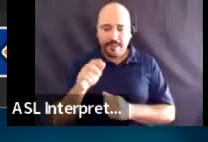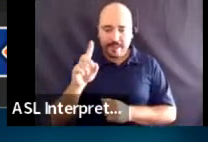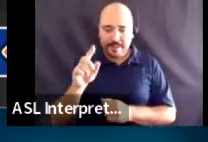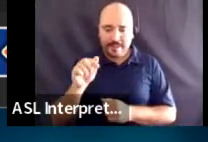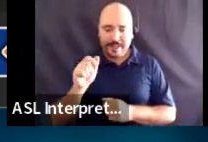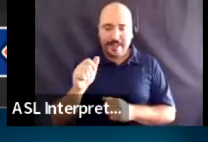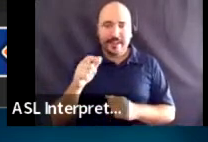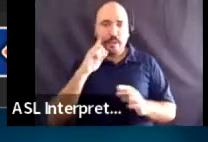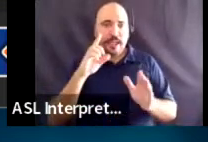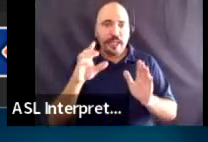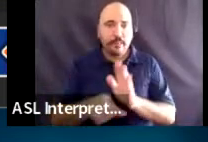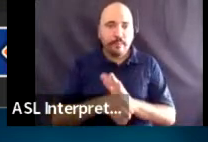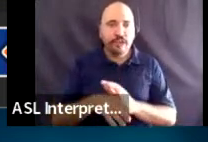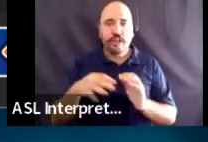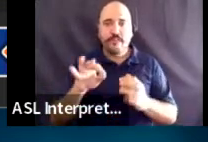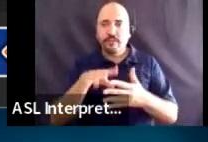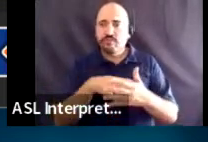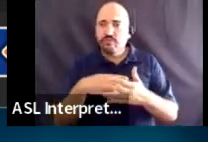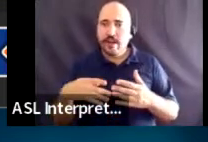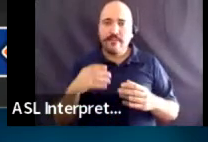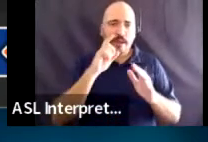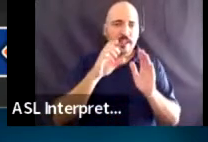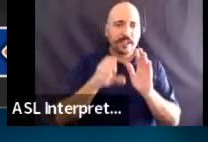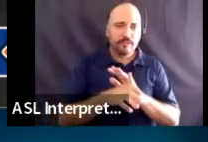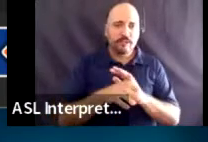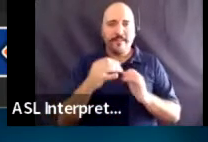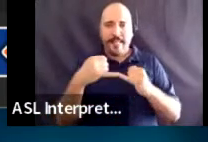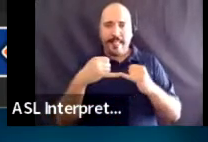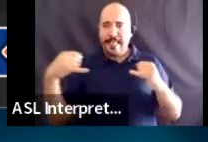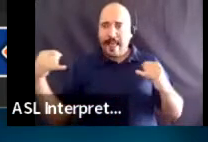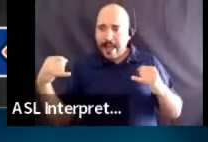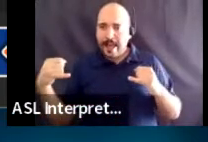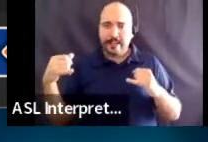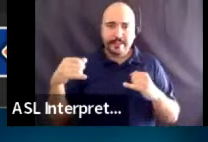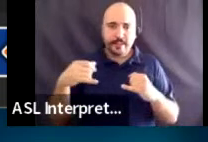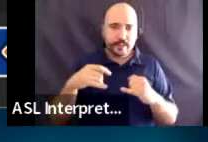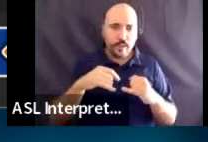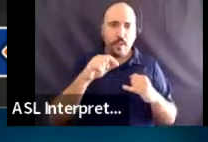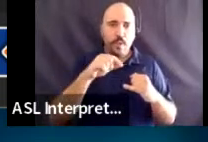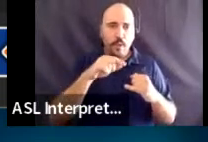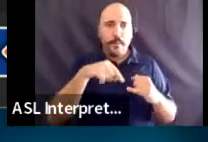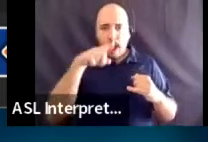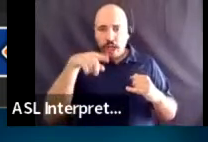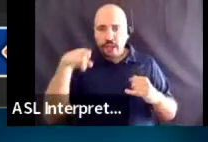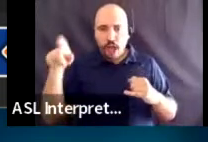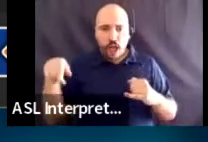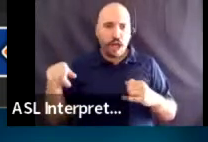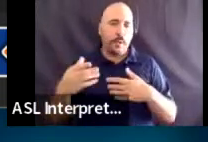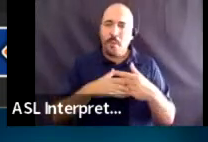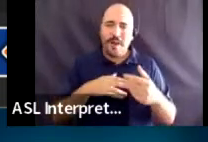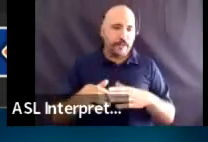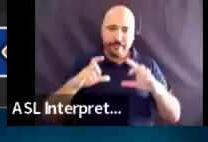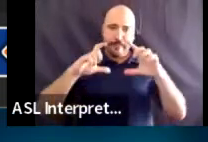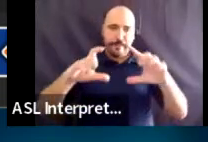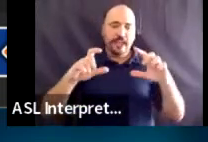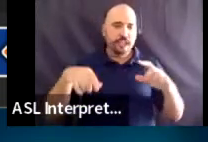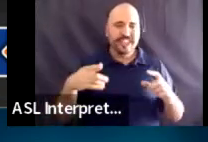an image of a graph, or an image of a line graph, or a bar chart, or a pie chart, or any of